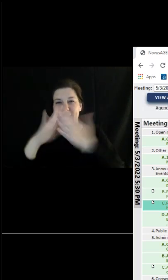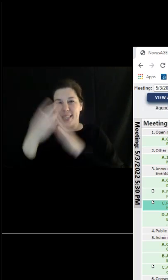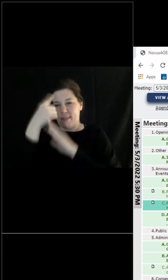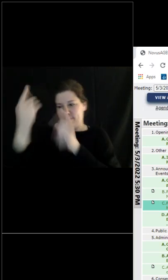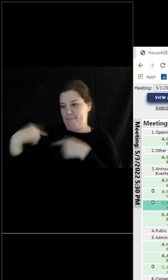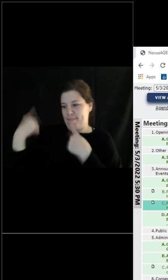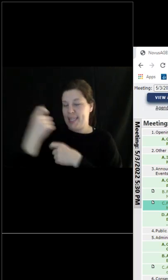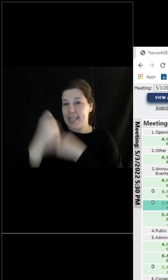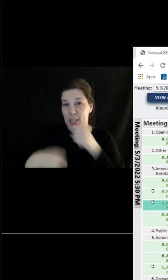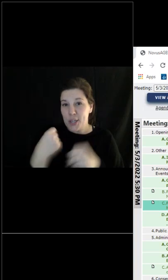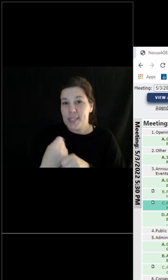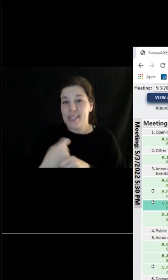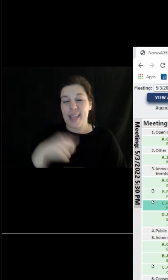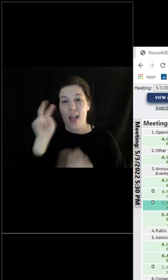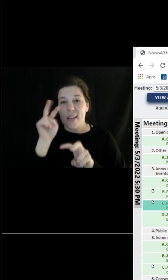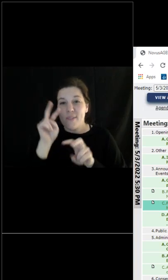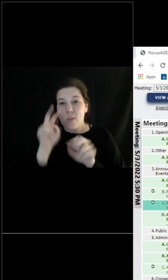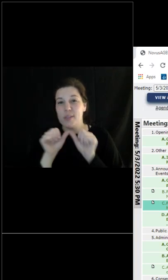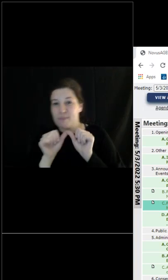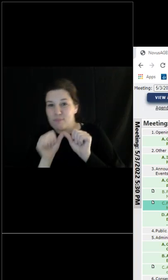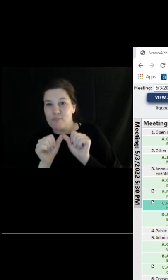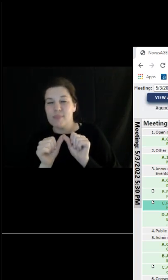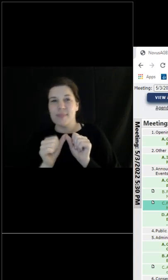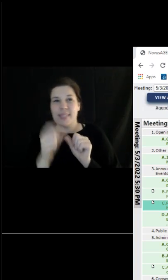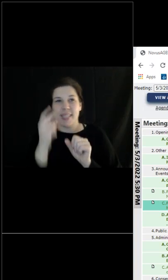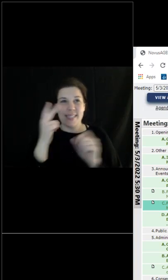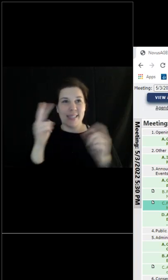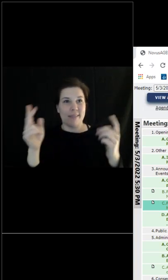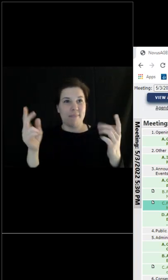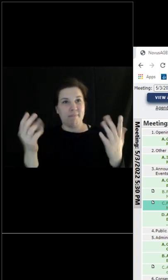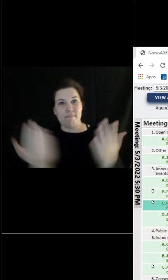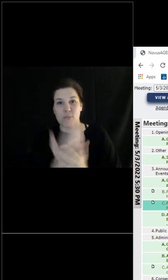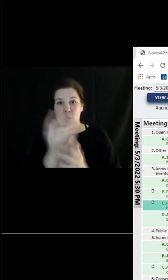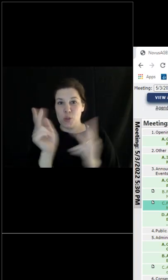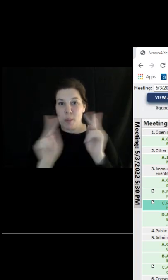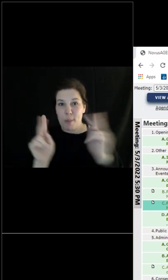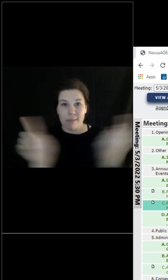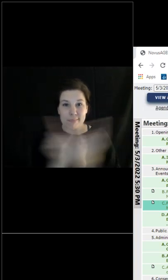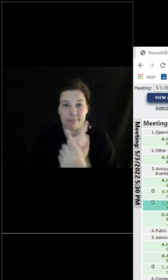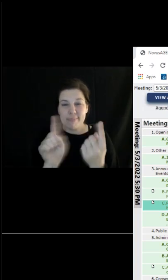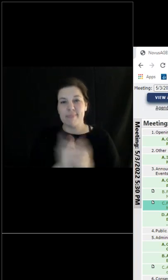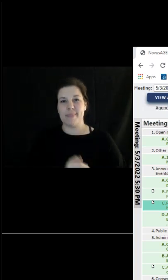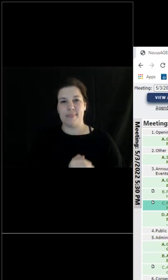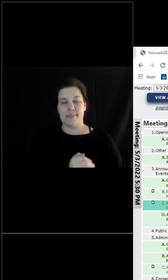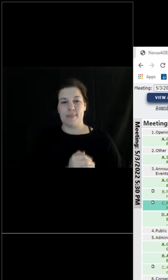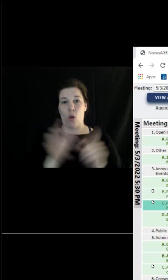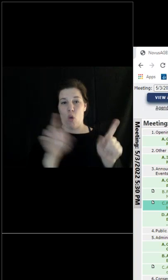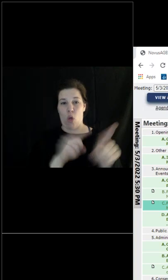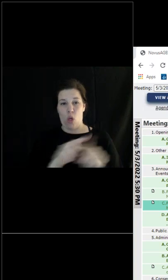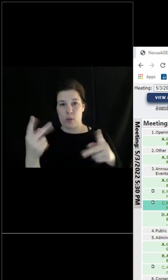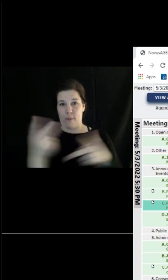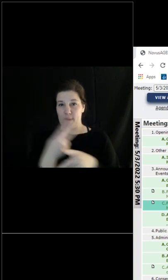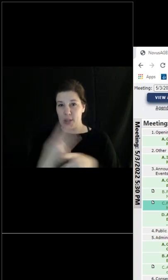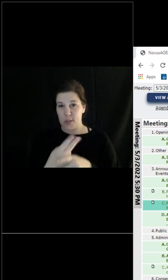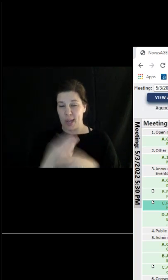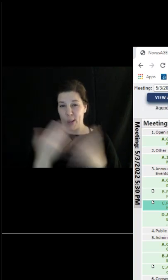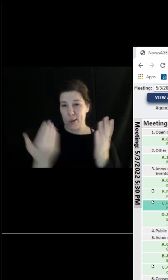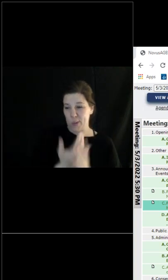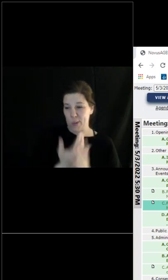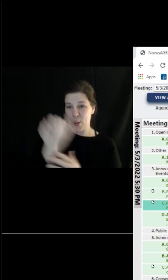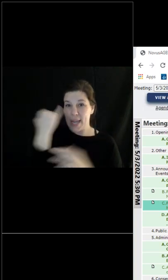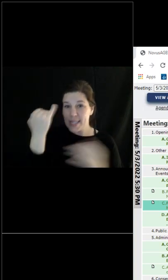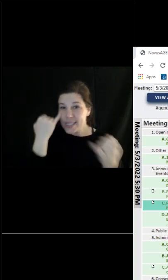to represent the city and getting to know the new faces and kind of giving you guys some history of what we've done in Tallahassee, and also finding out what new initiatives and new ideas we need